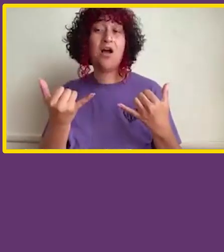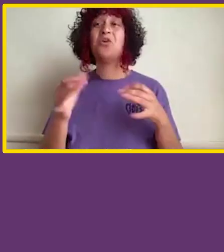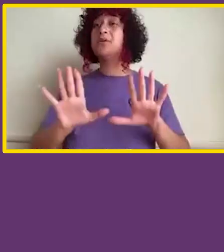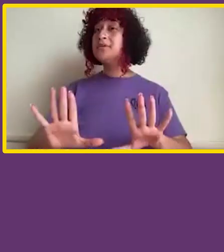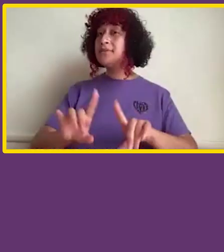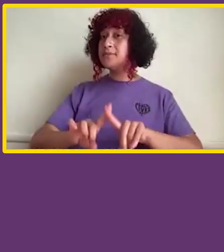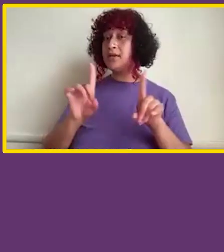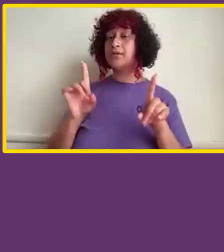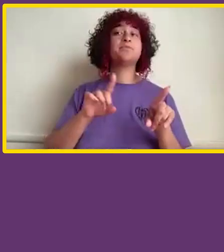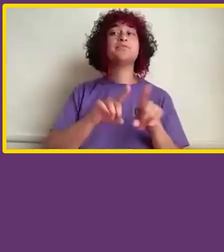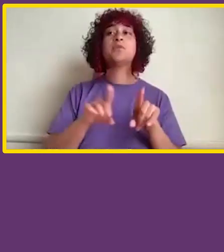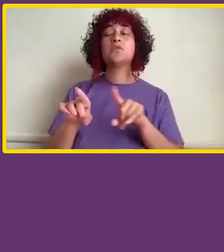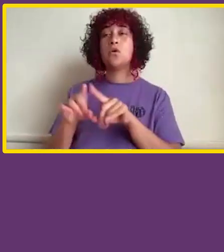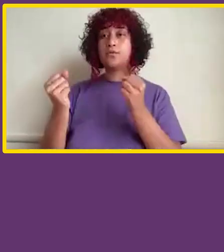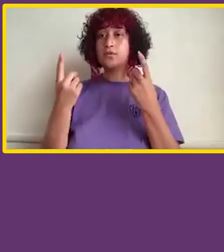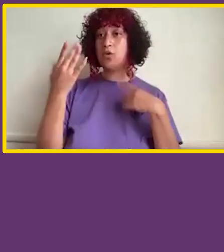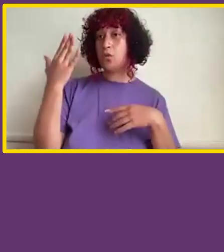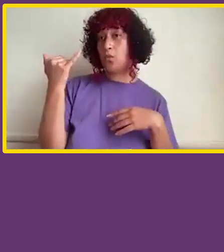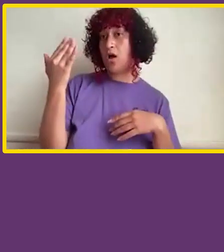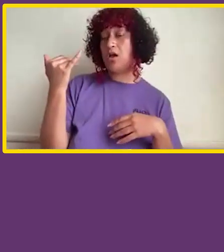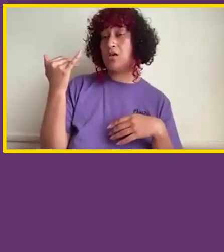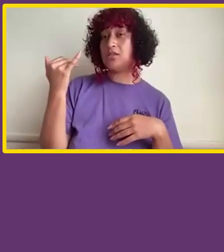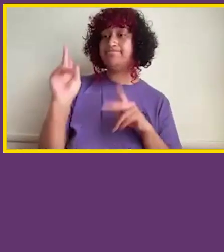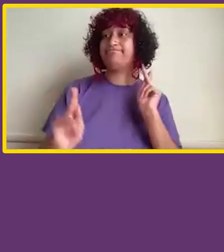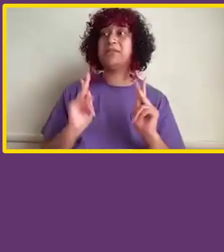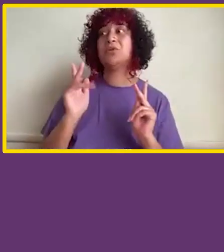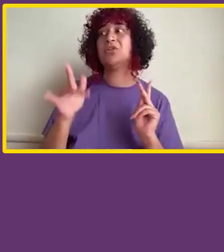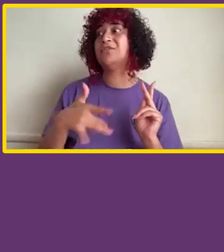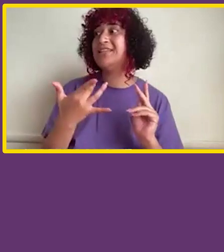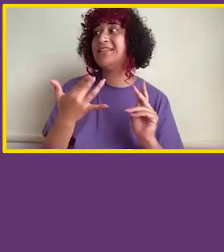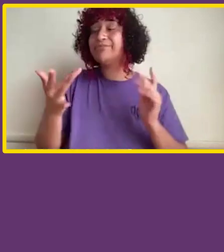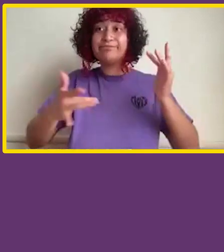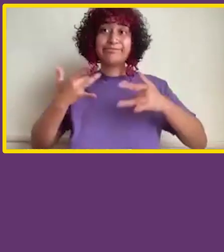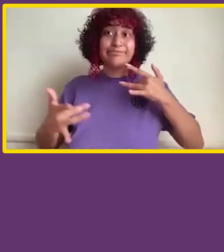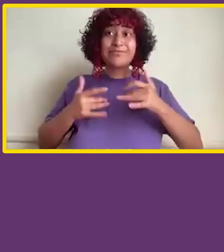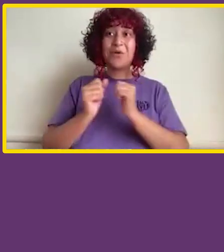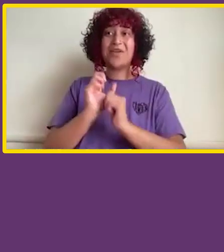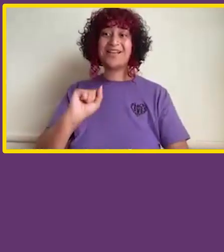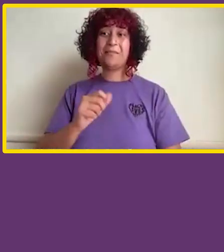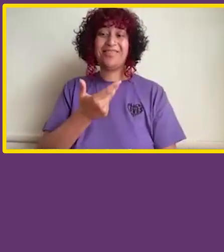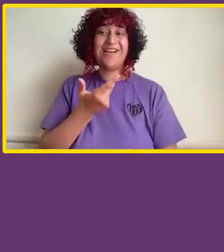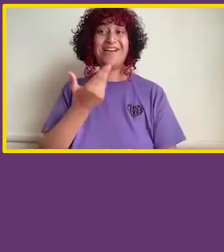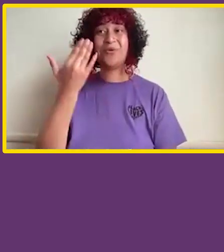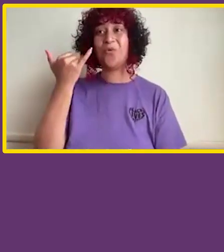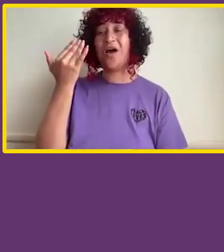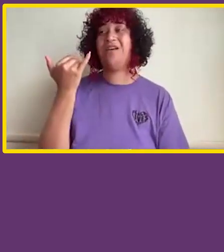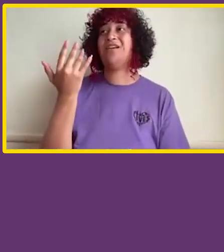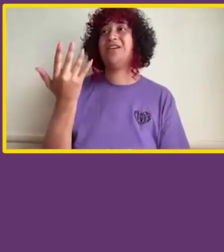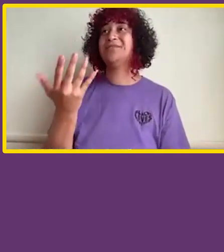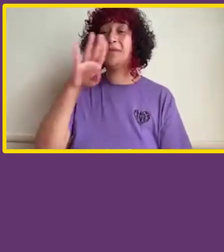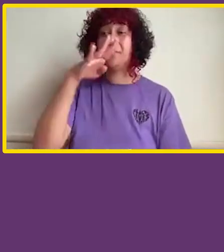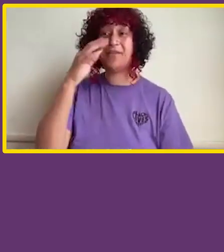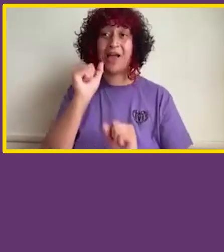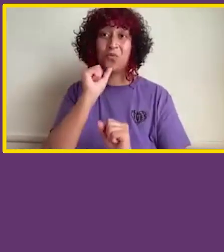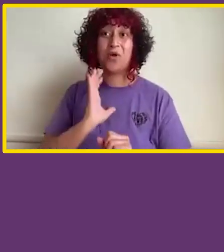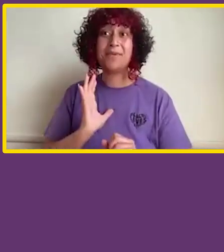also understand why people are feeling very energized around Kamala Harris and why the Black women are